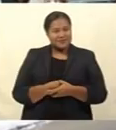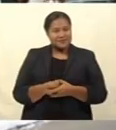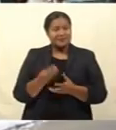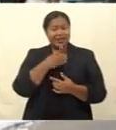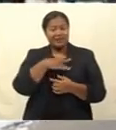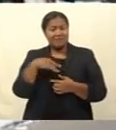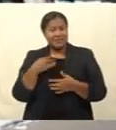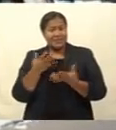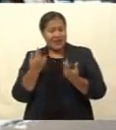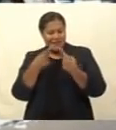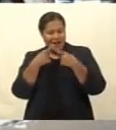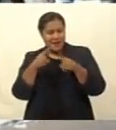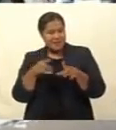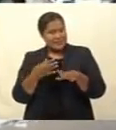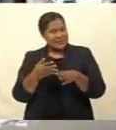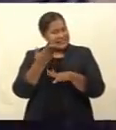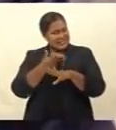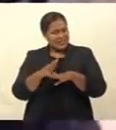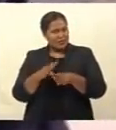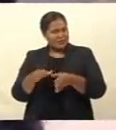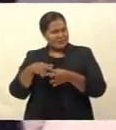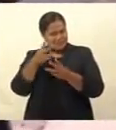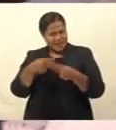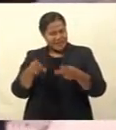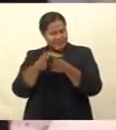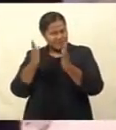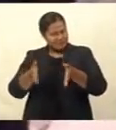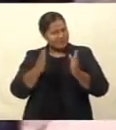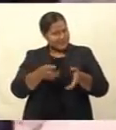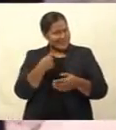And ministry announces new areas of interest.